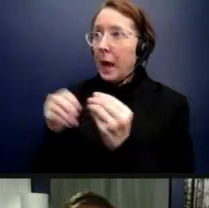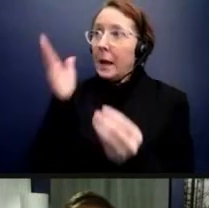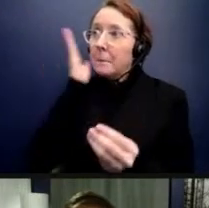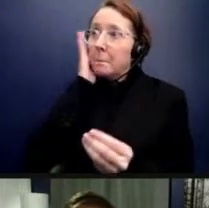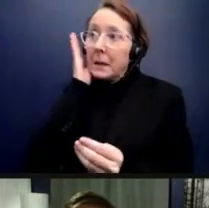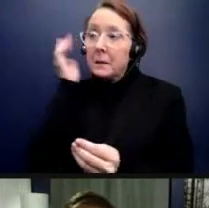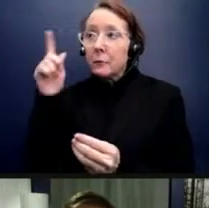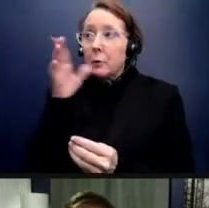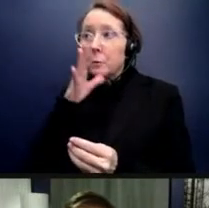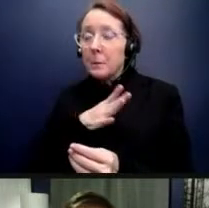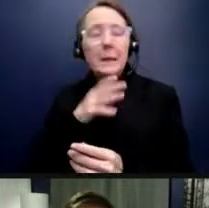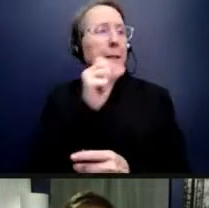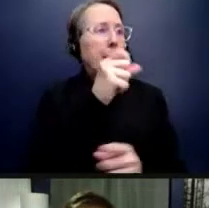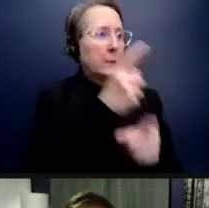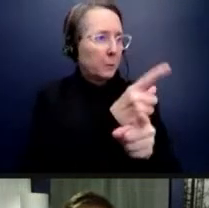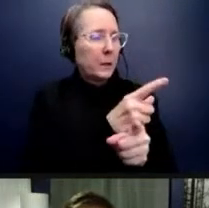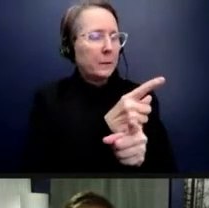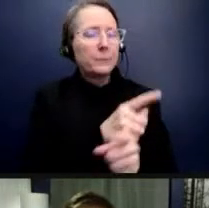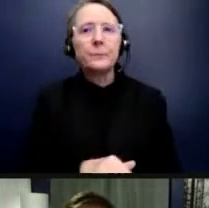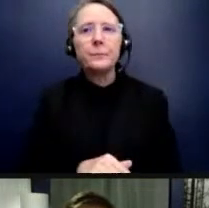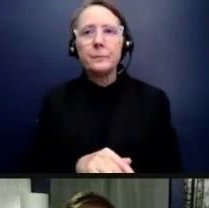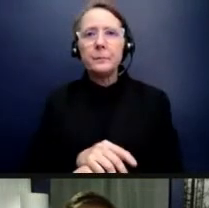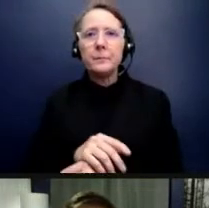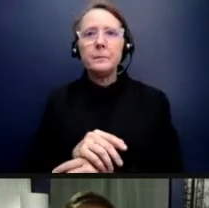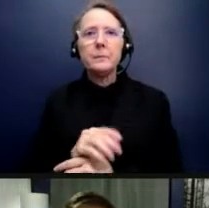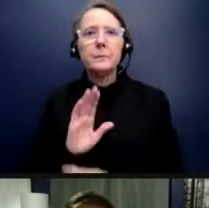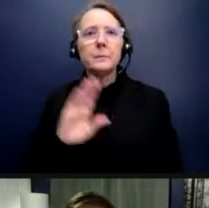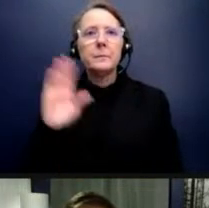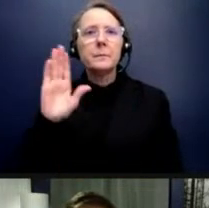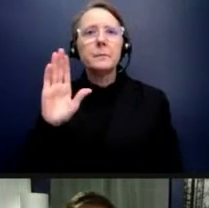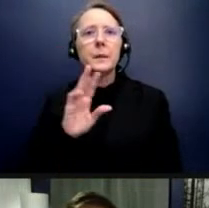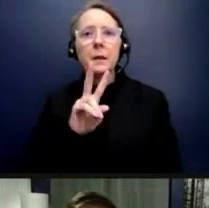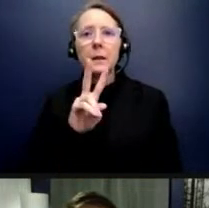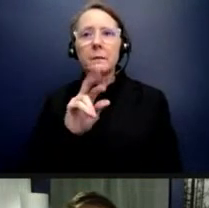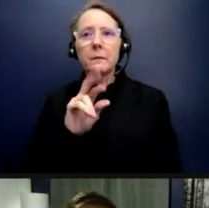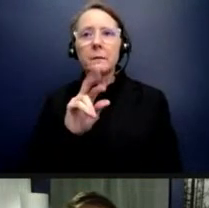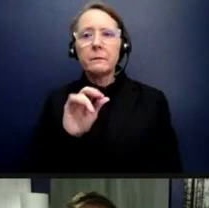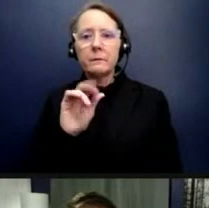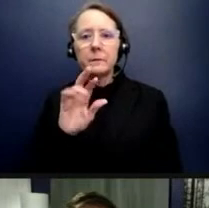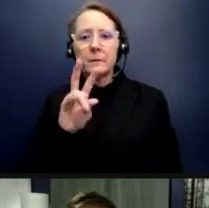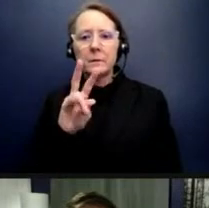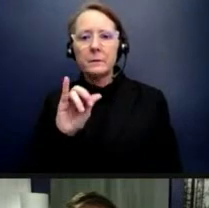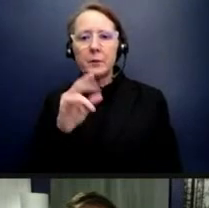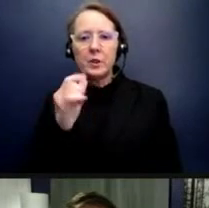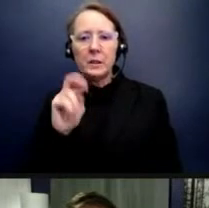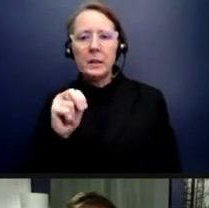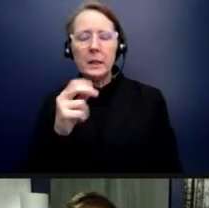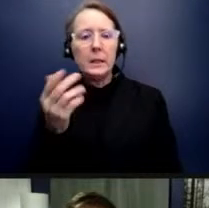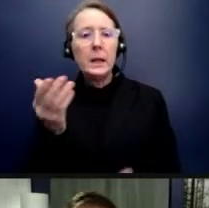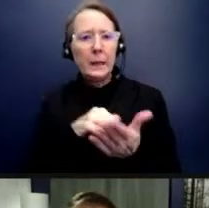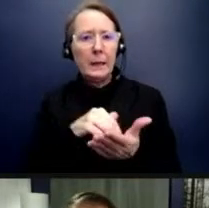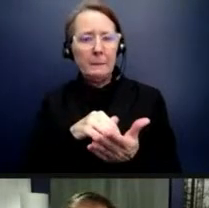okay. Mayor, I had another quick question. Again, this is Virginia.